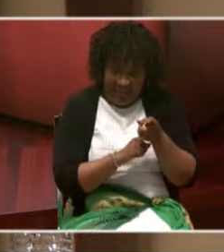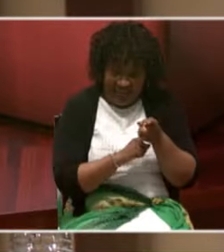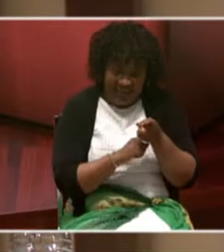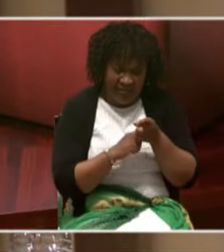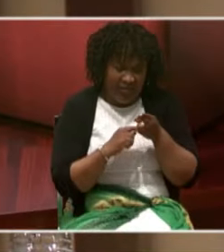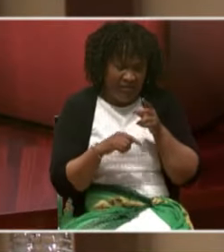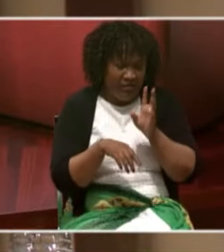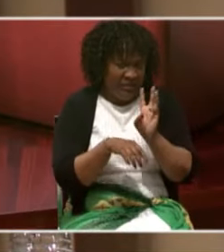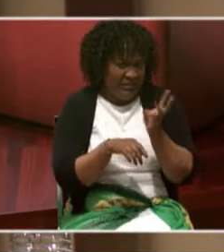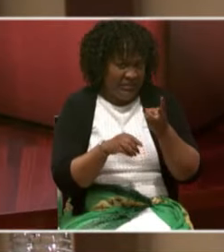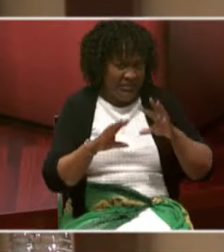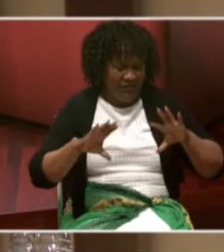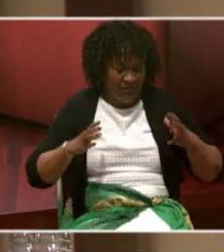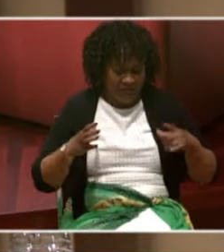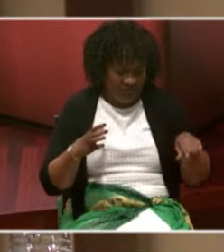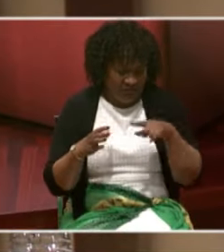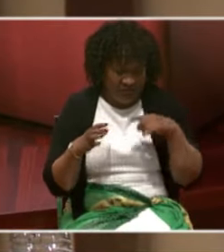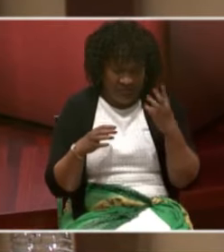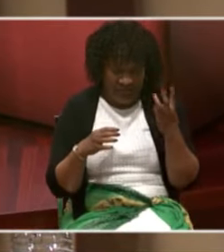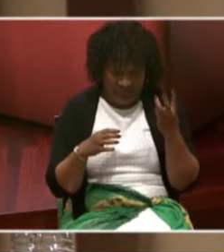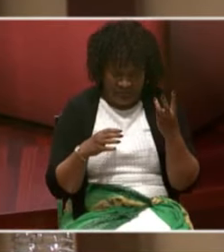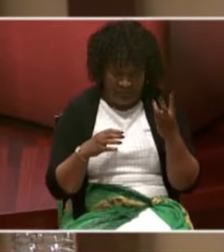people wanted to change them.